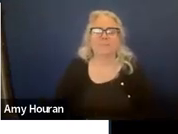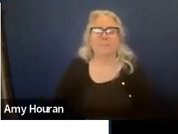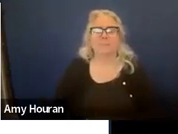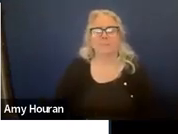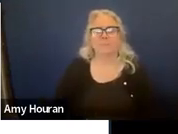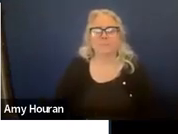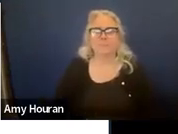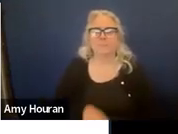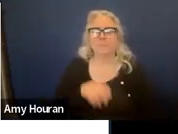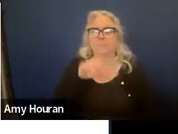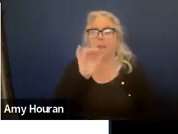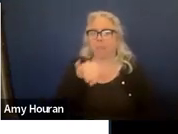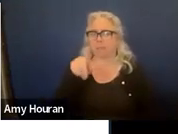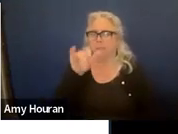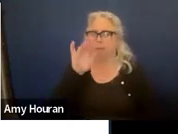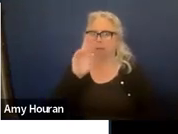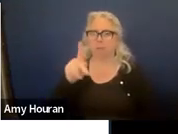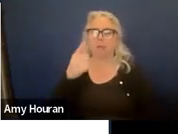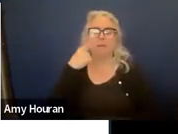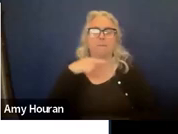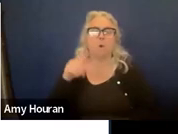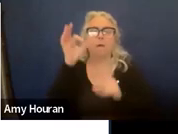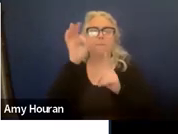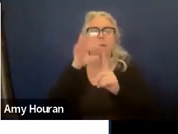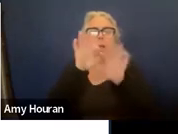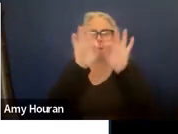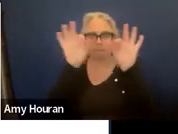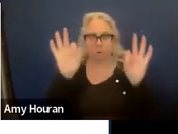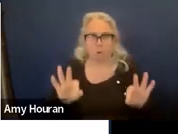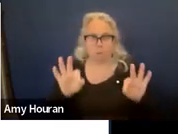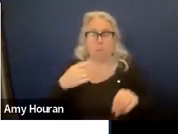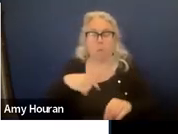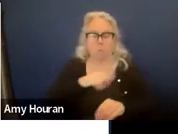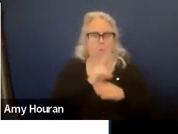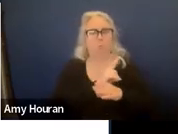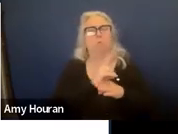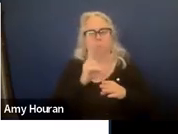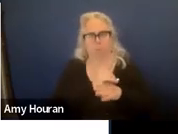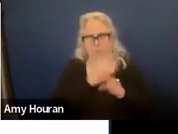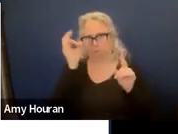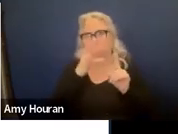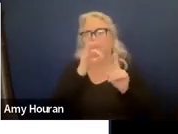And this is a link for a little feedback form. We use the feedback.